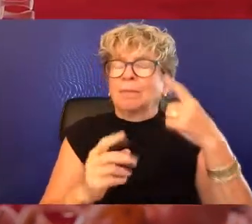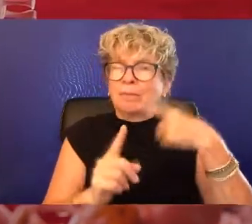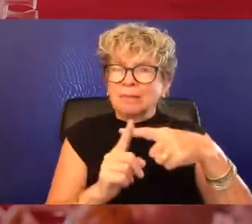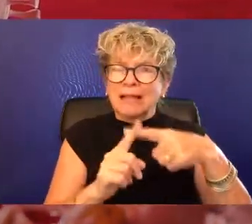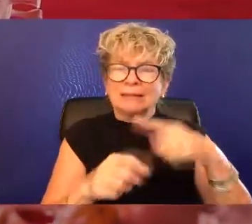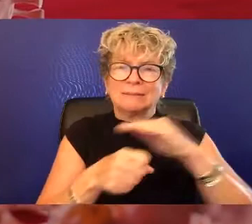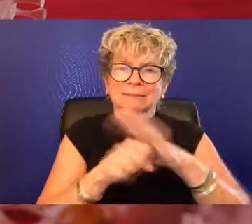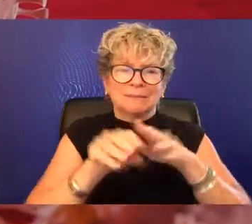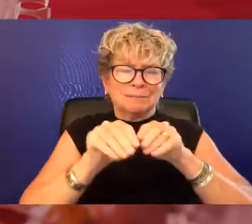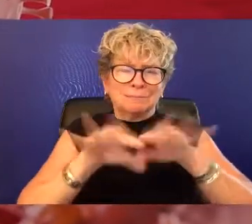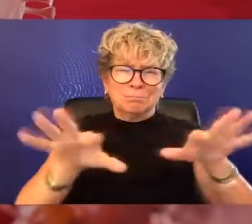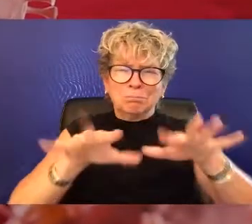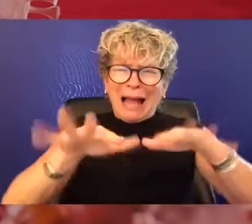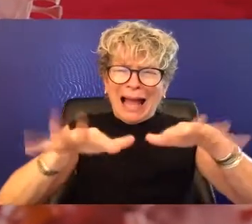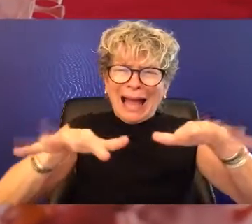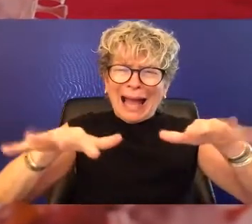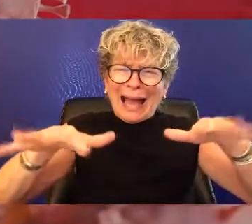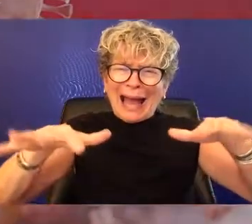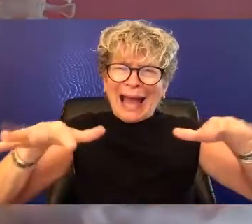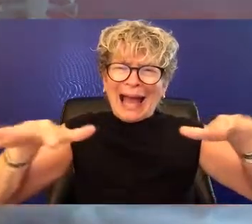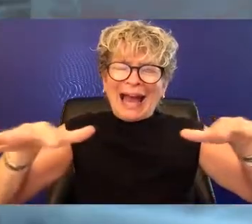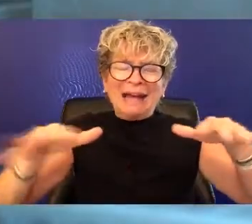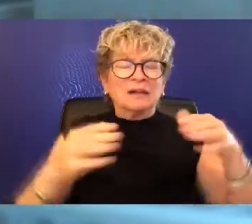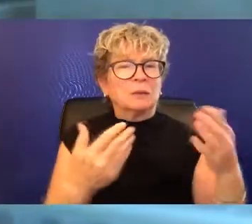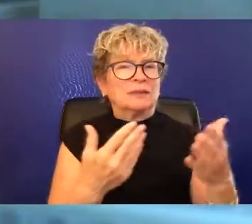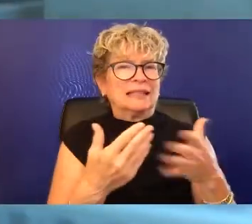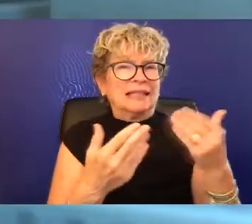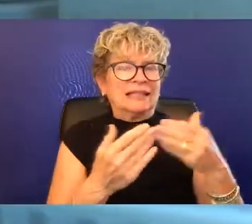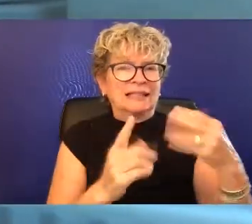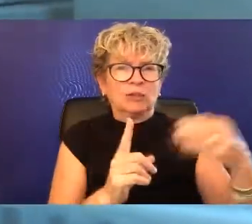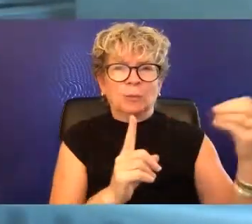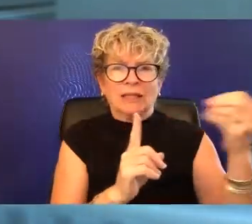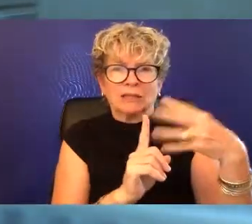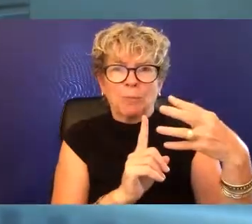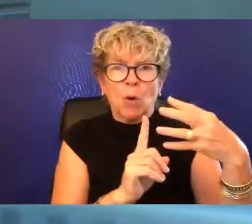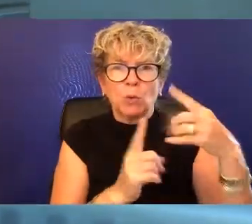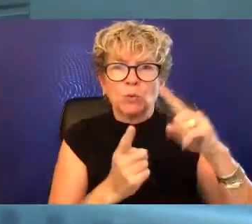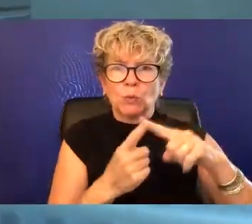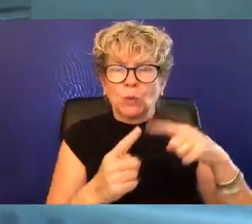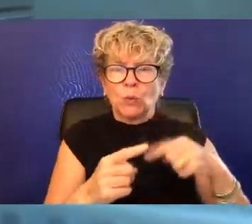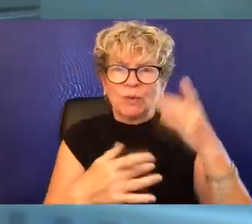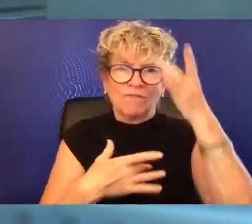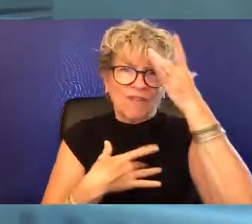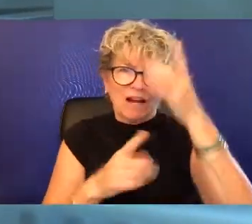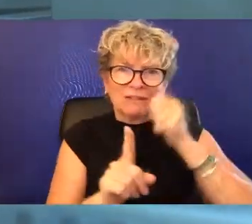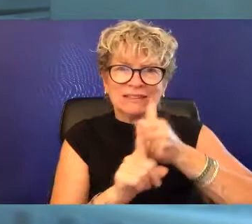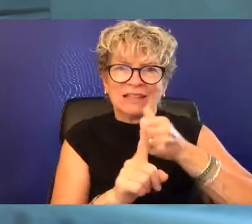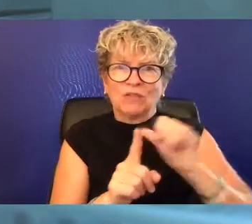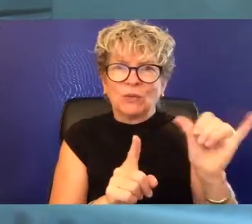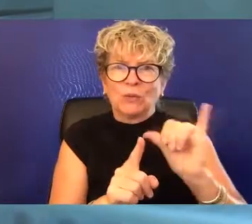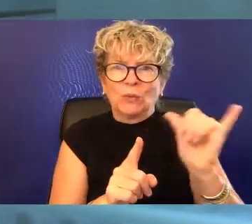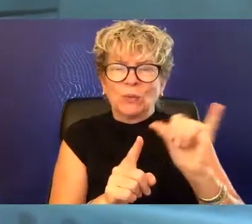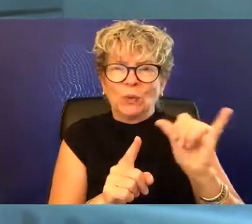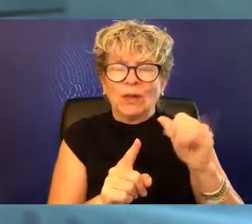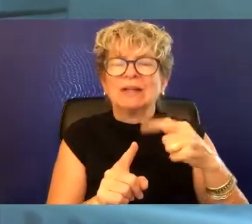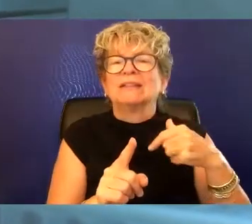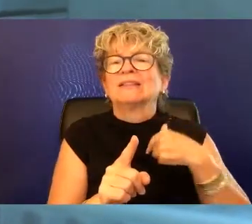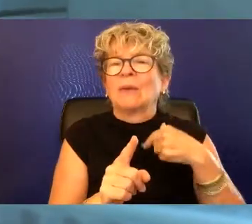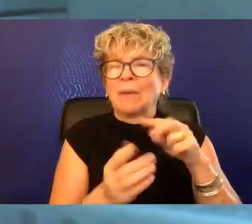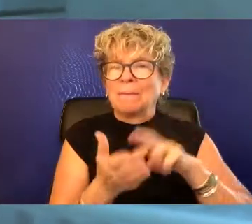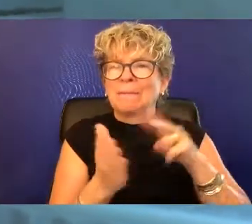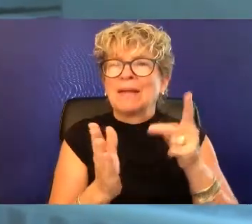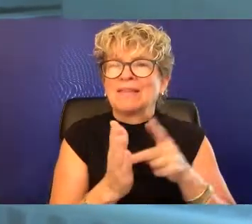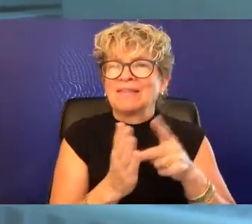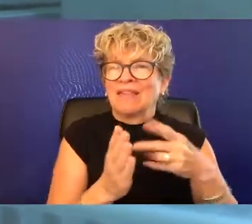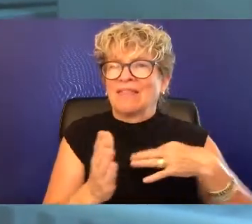is so widespread, it was very easy for people to be exposed to the virus. As a result, we were able to determine